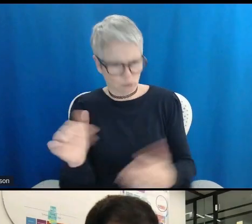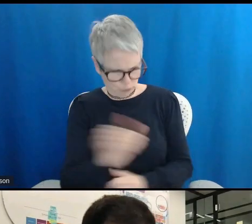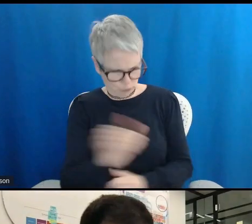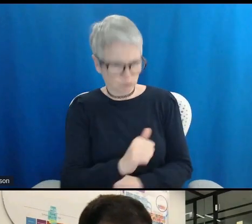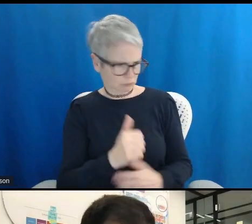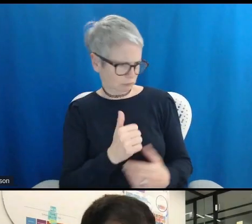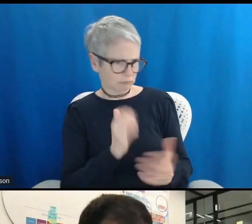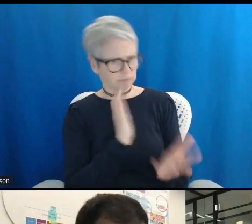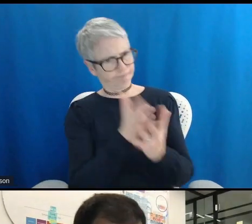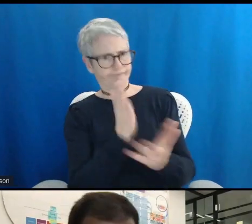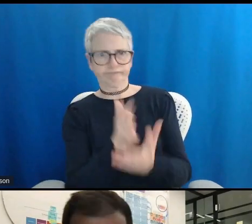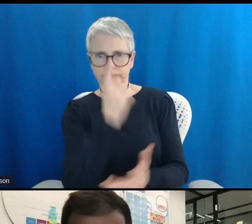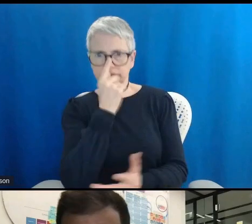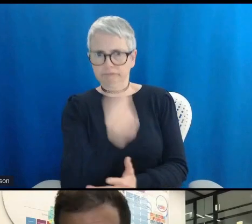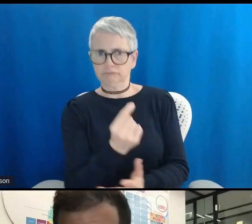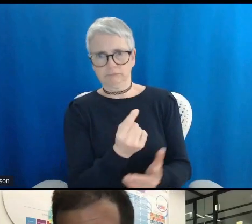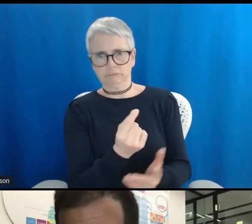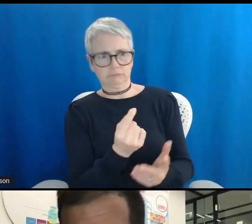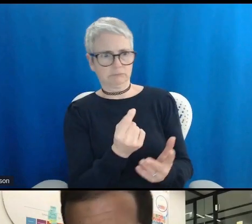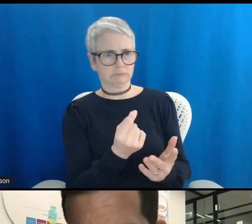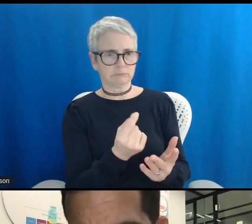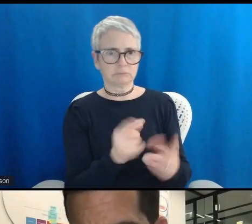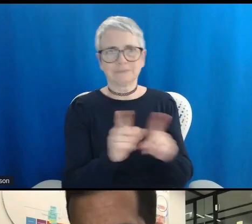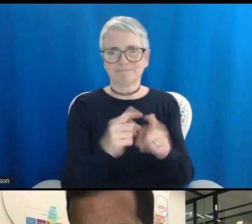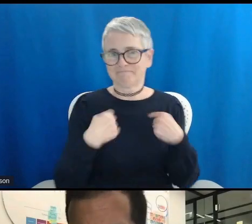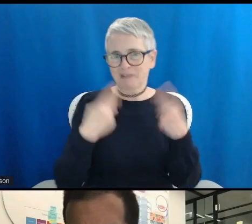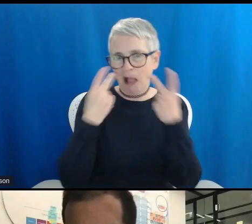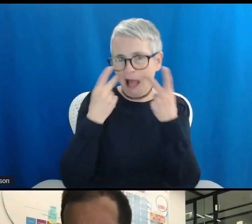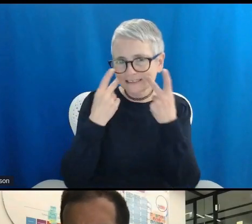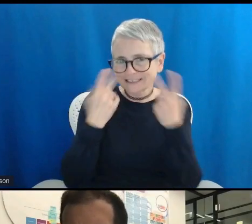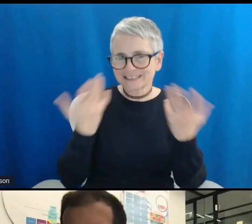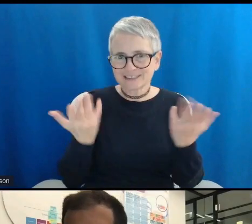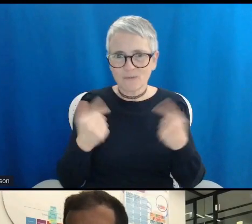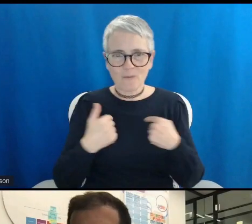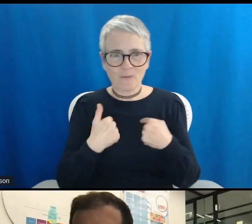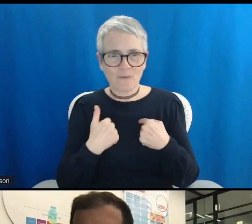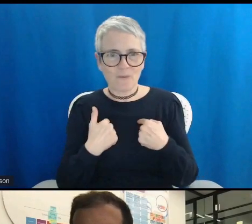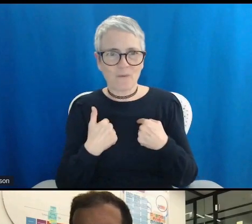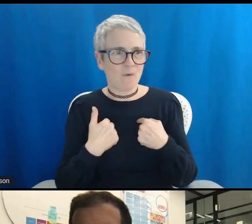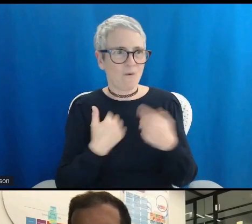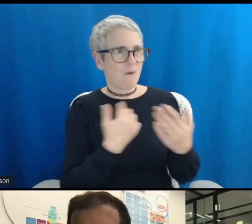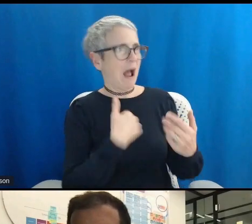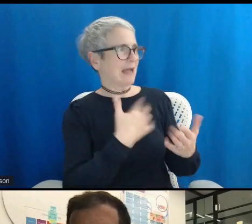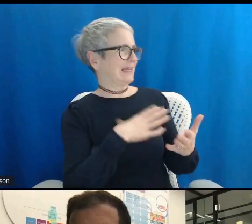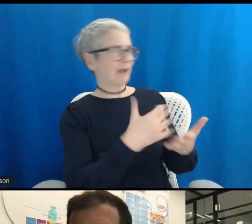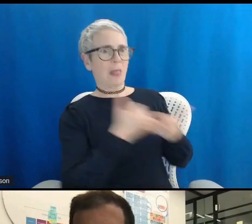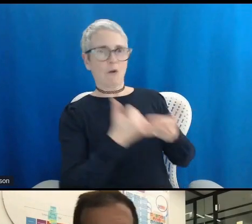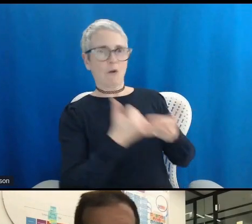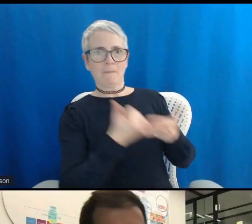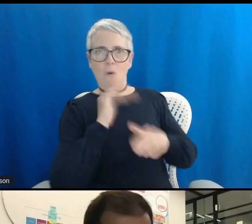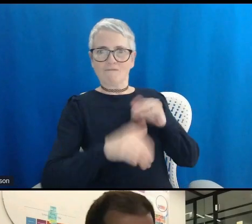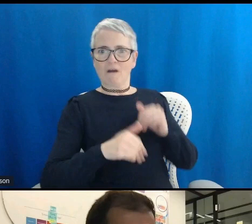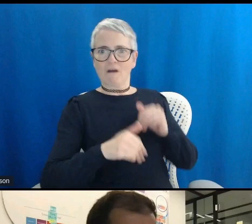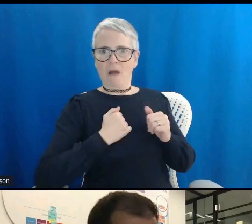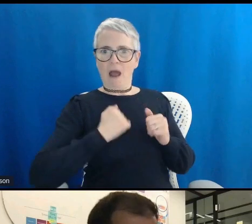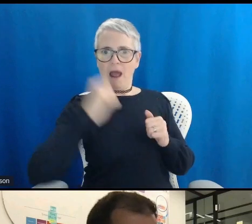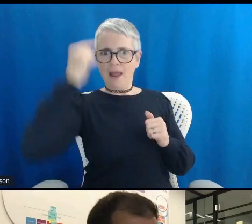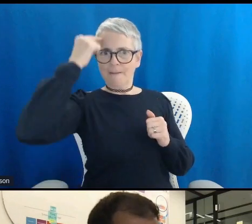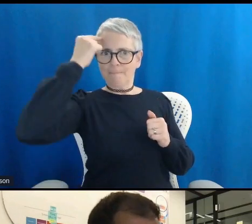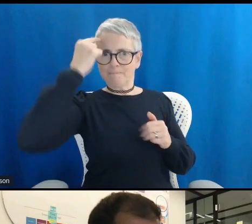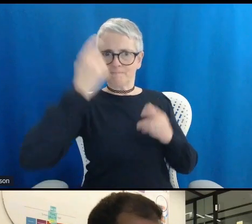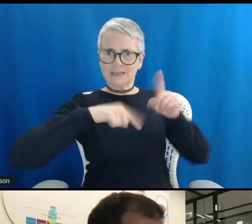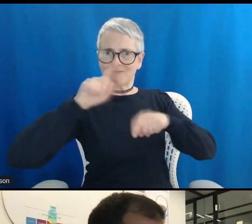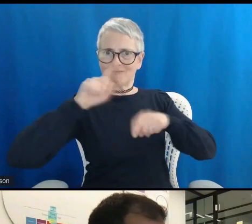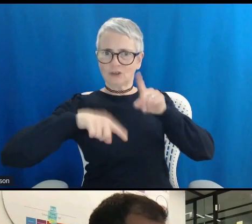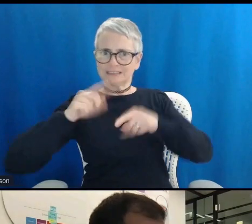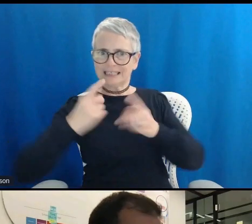all have access to assistive technology like the glasses I'm wearing or the therapy I might need to help with some of my neurodiversity issues. But